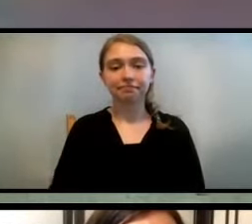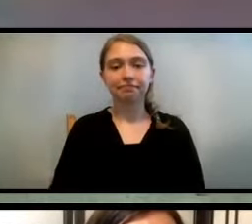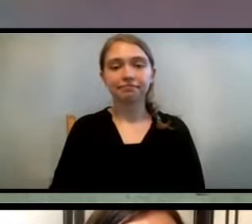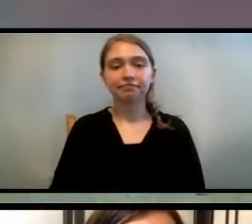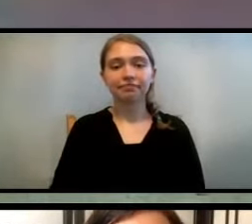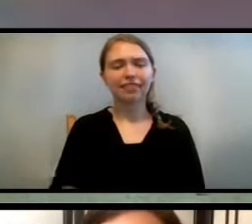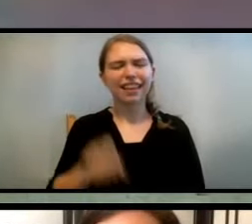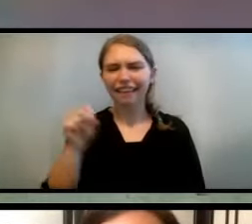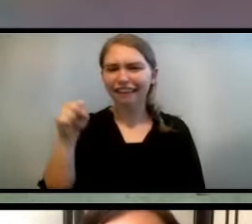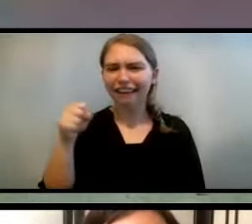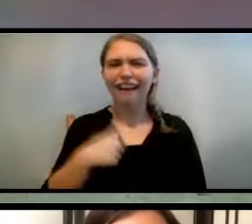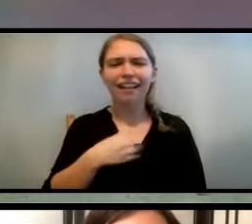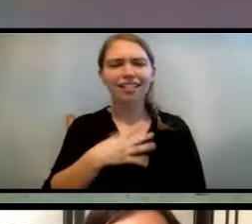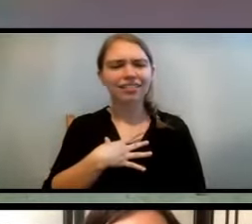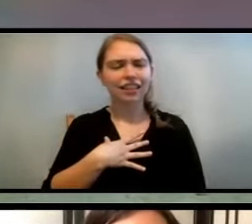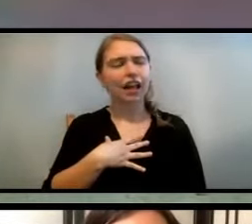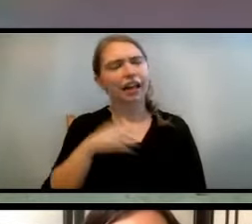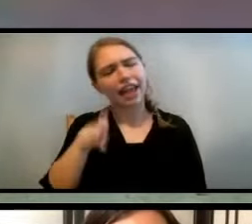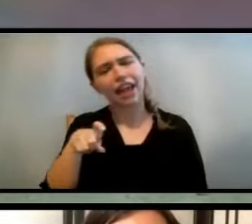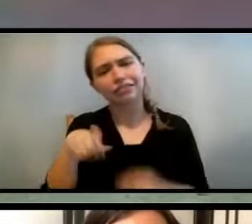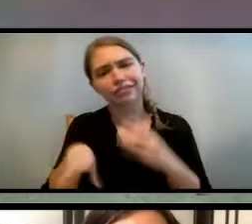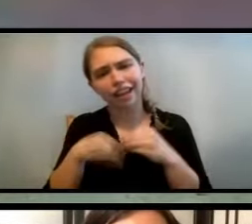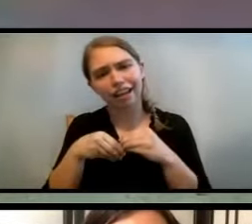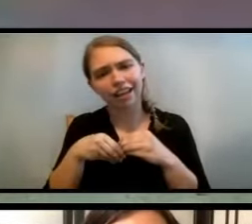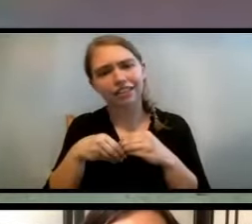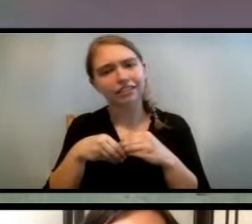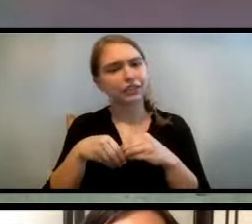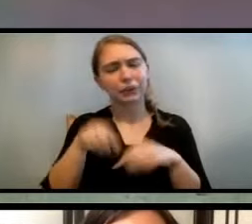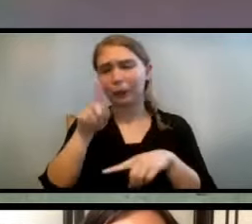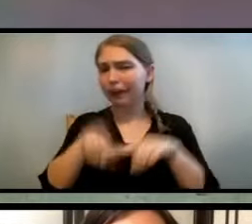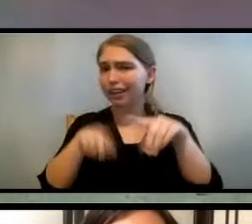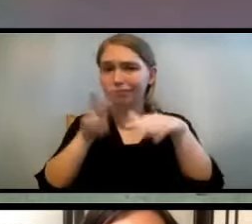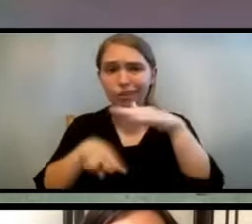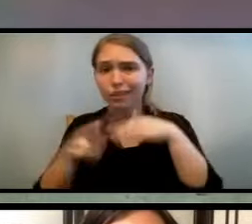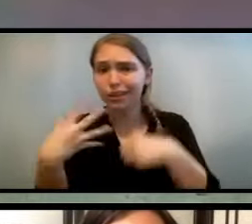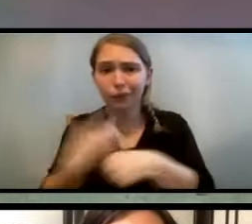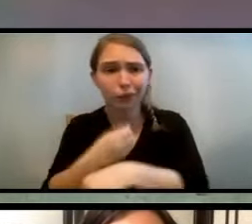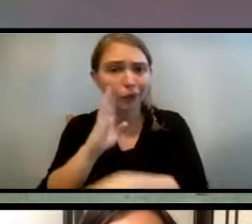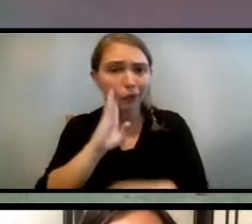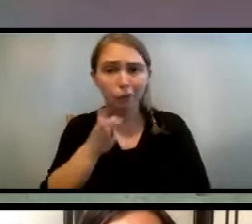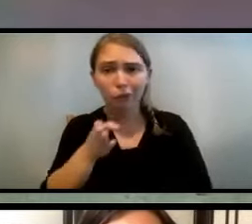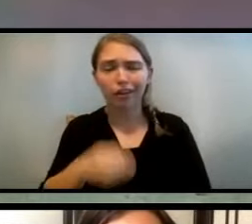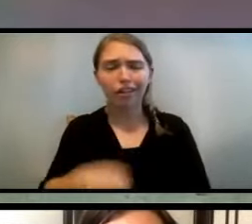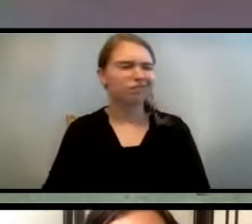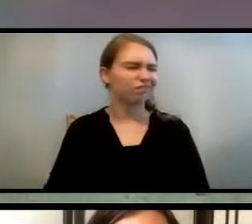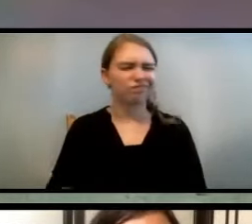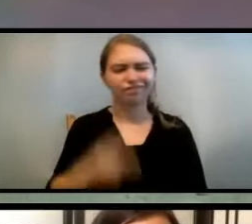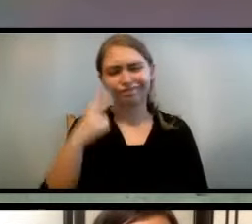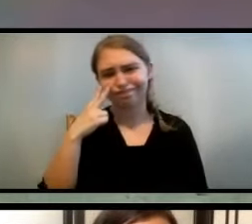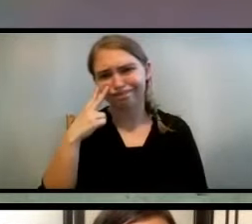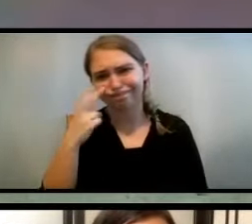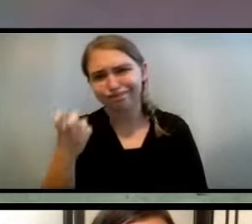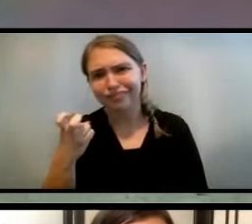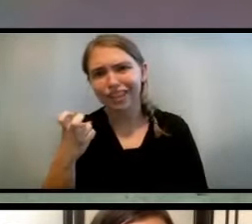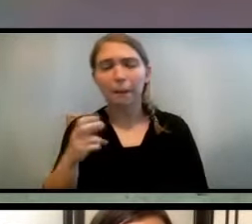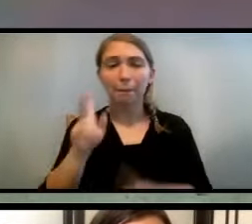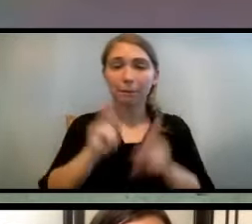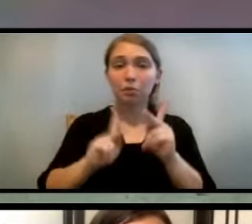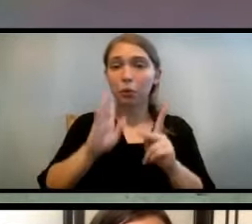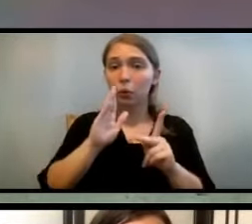Yeah, I gotta say, like, you cannot predict what's gonna win an award. Those award givers